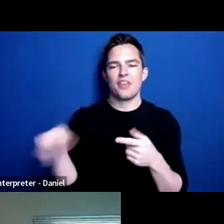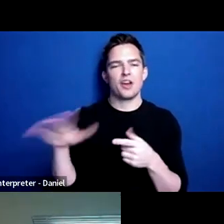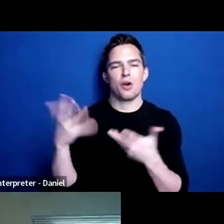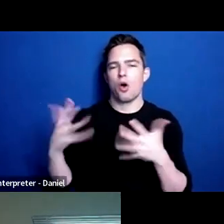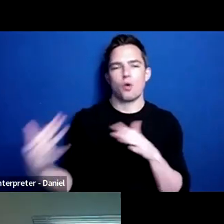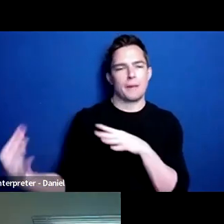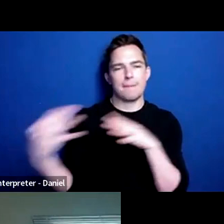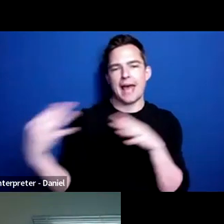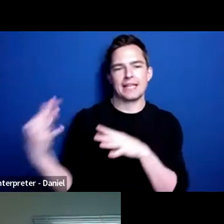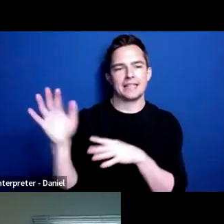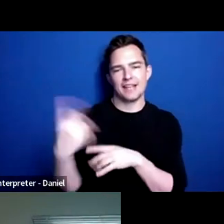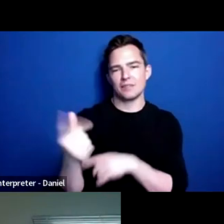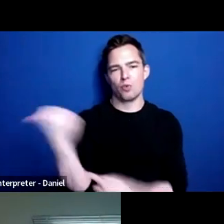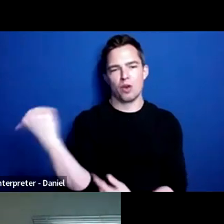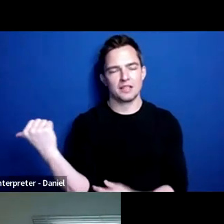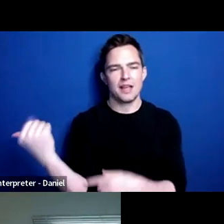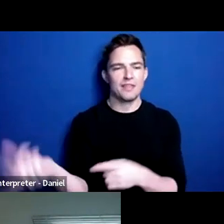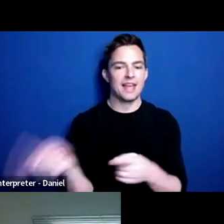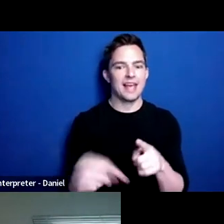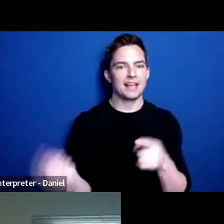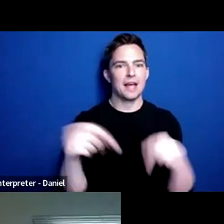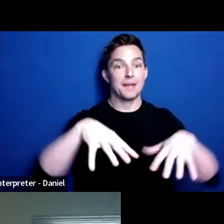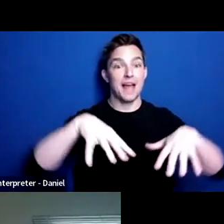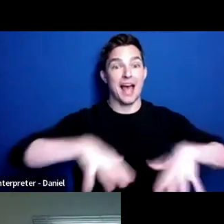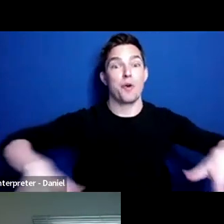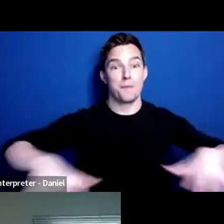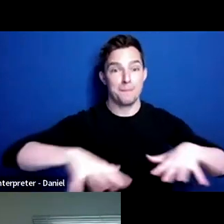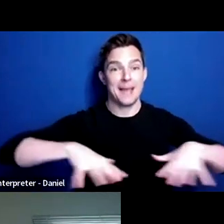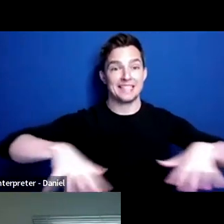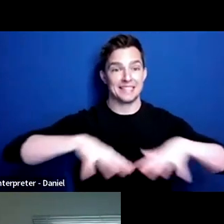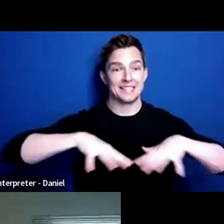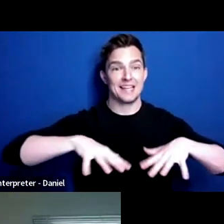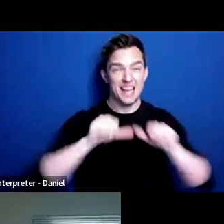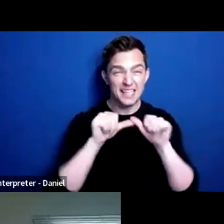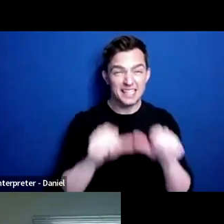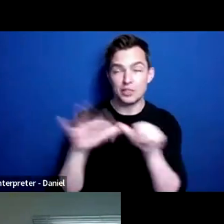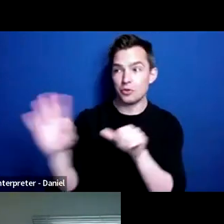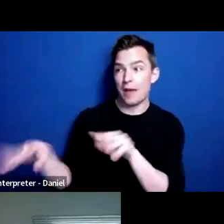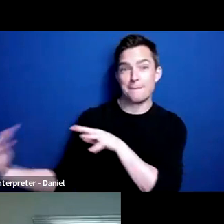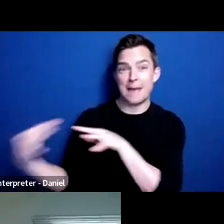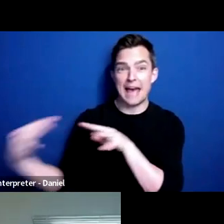that elsewhere. They cannot come to our spaces and also continue that battle.